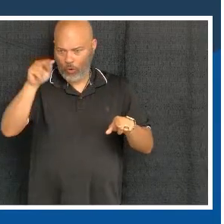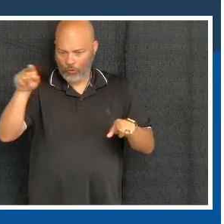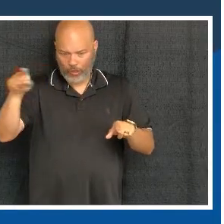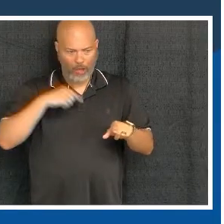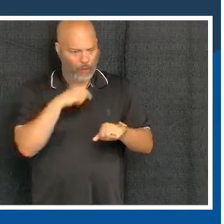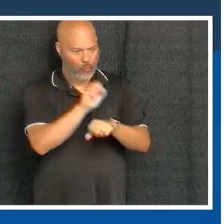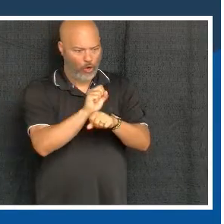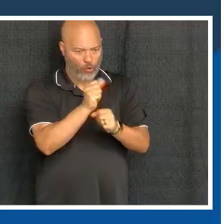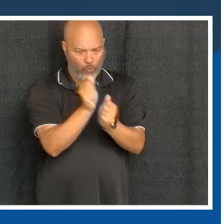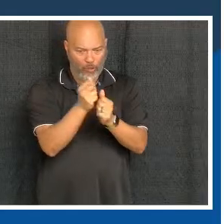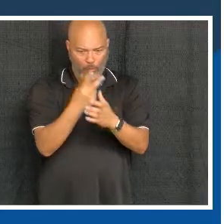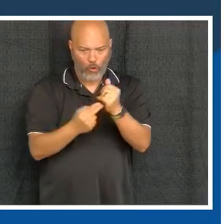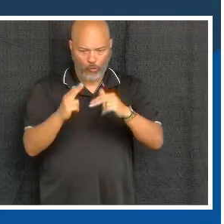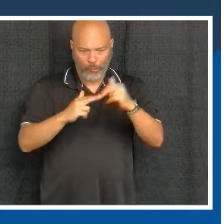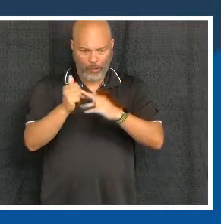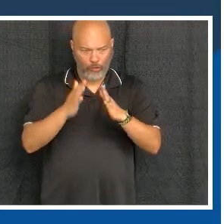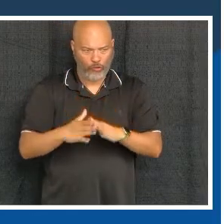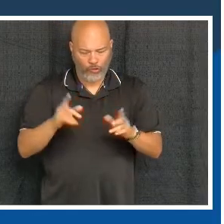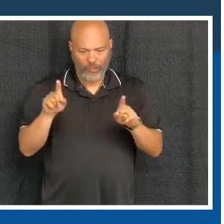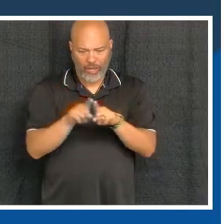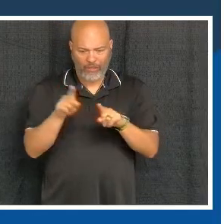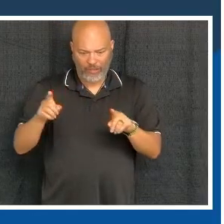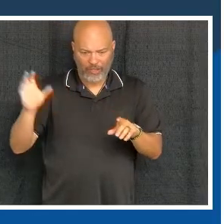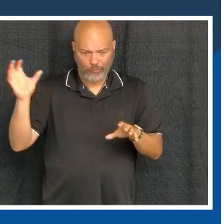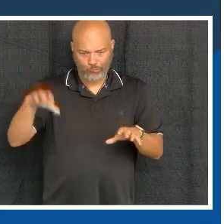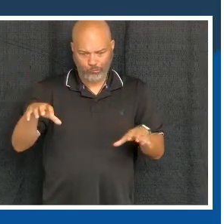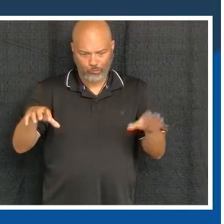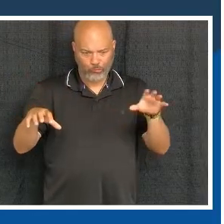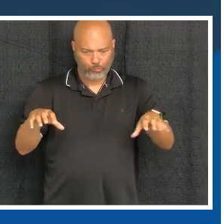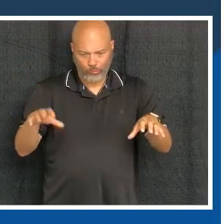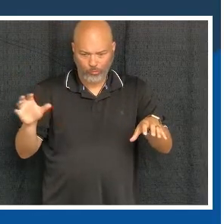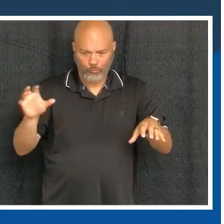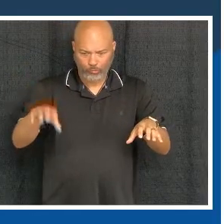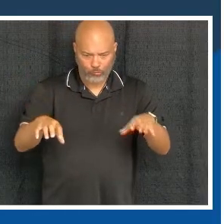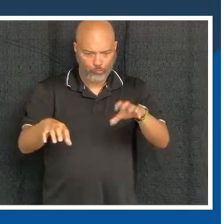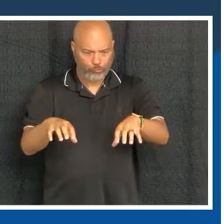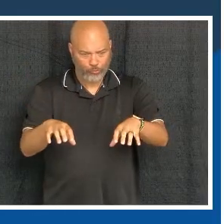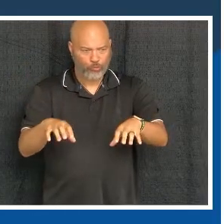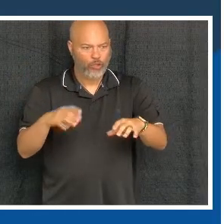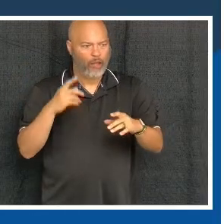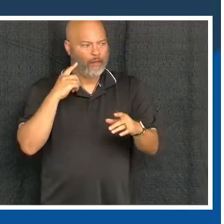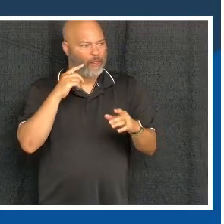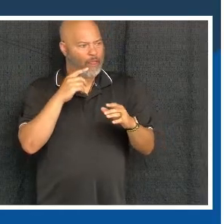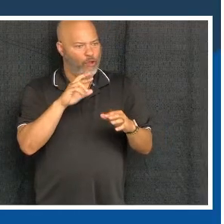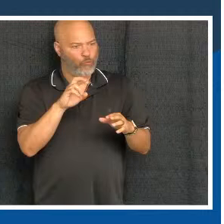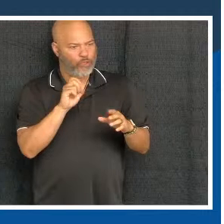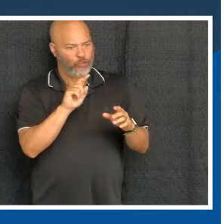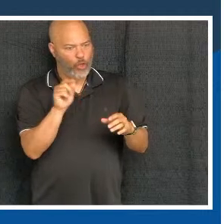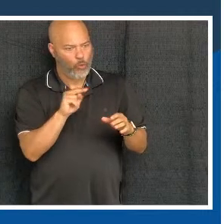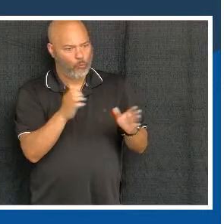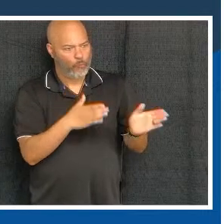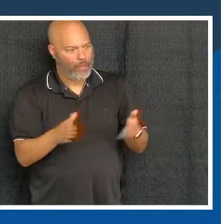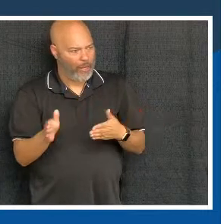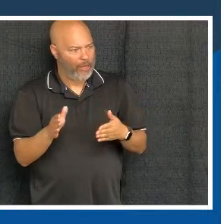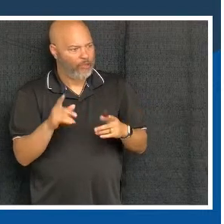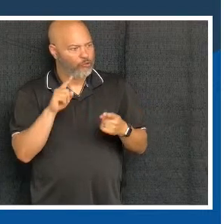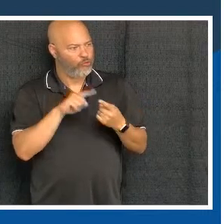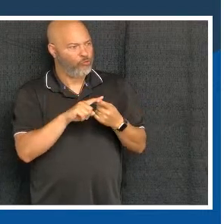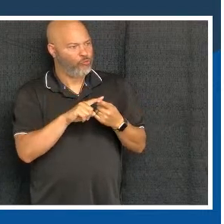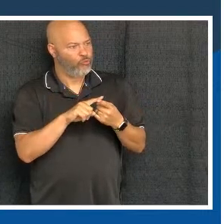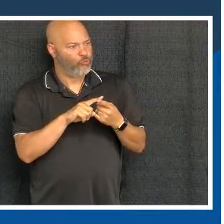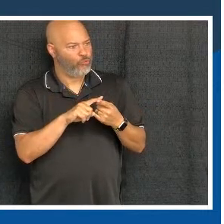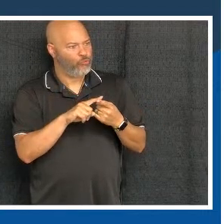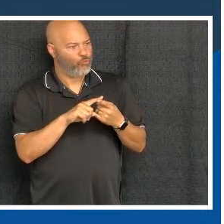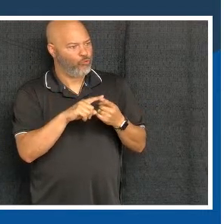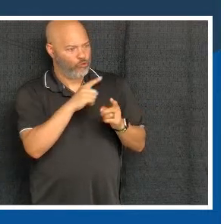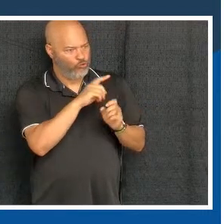both these developers over the years as they've come in with different sections of their development and different rezoning plans to,